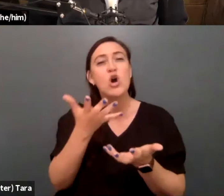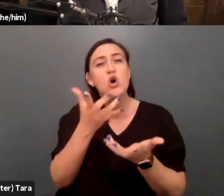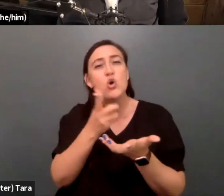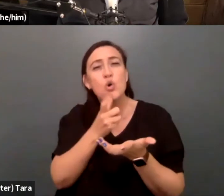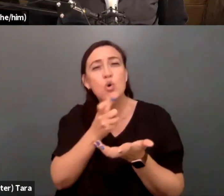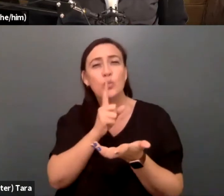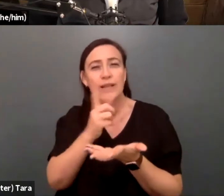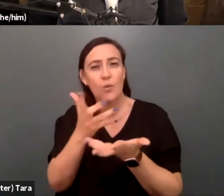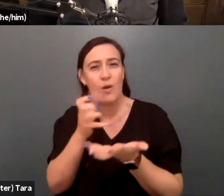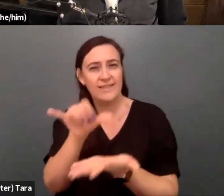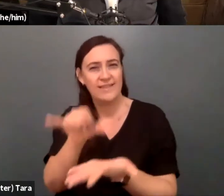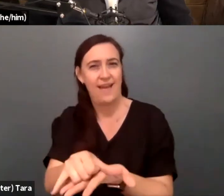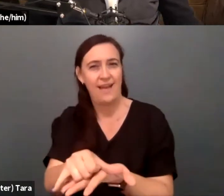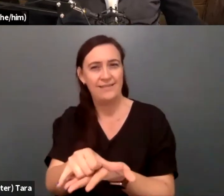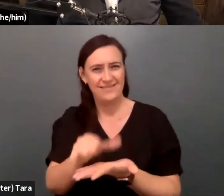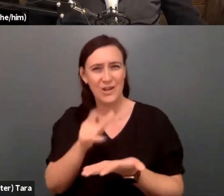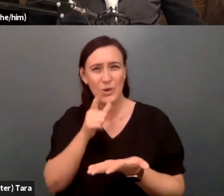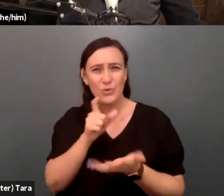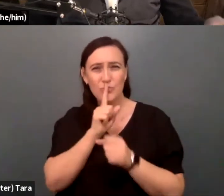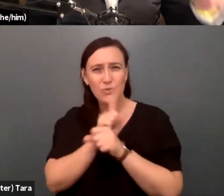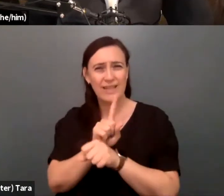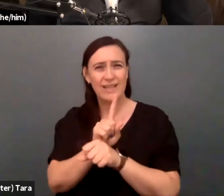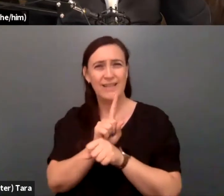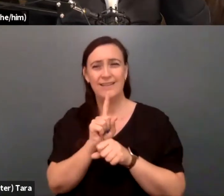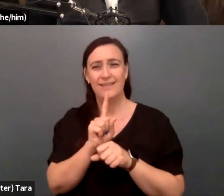really endeavors to do that.